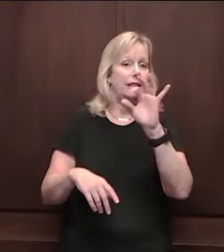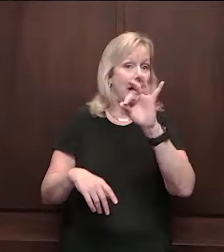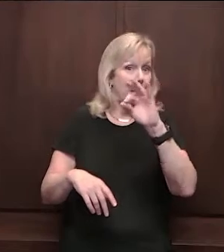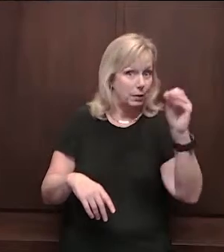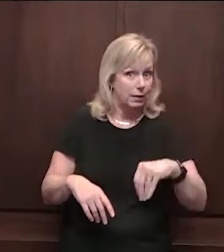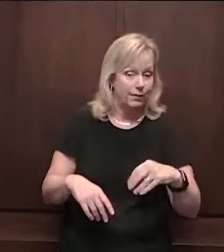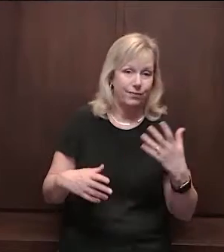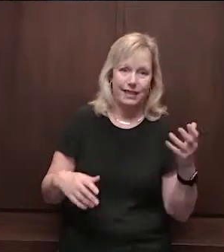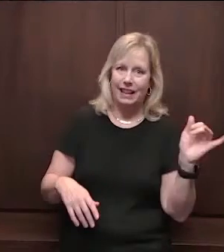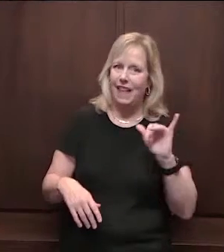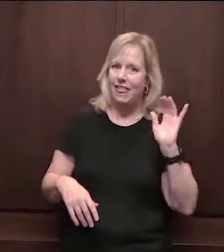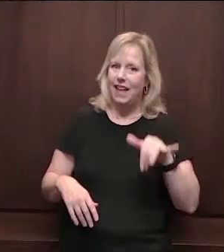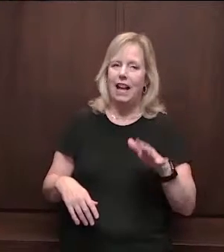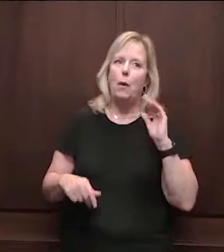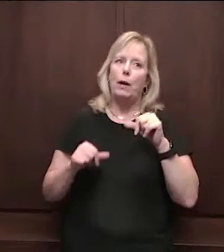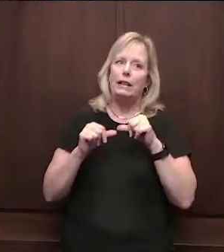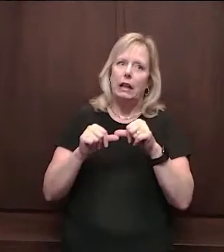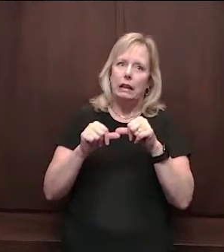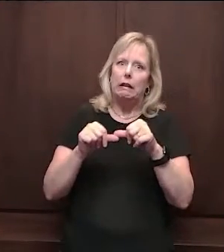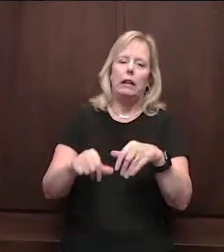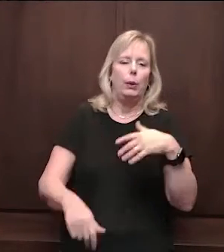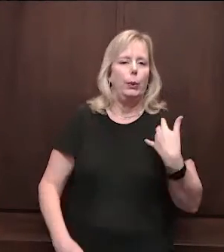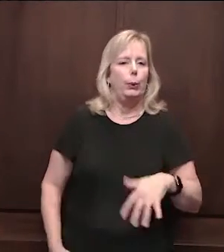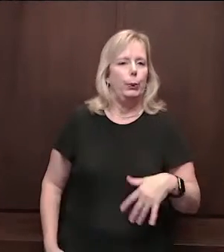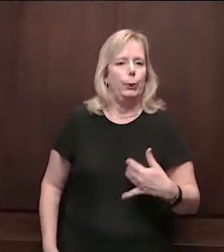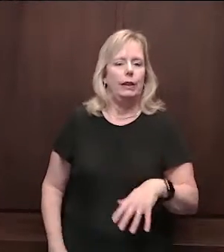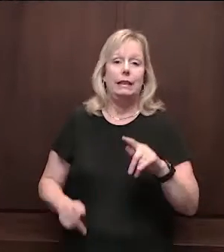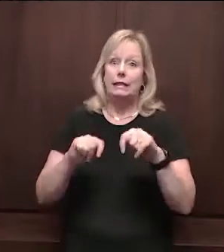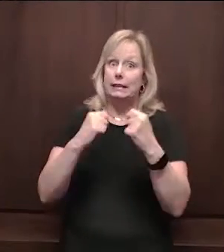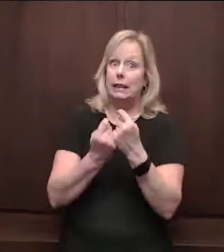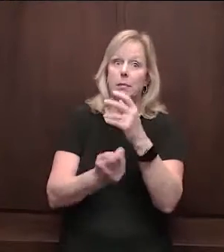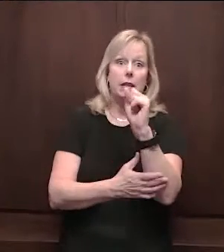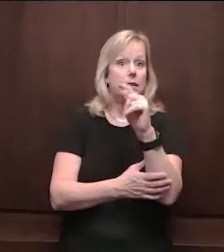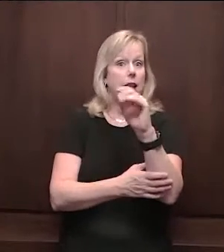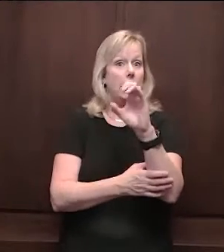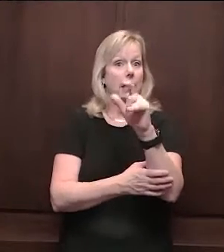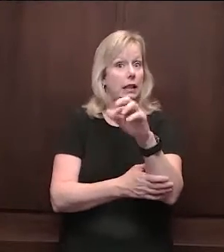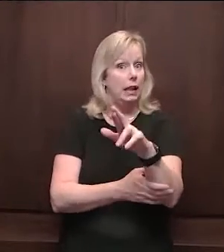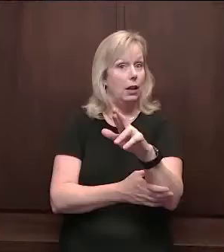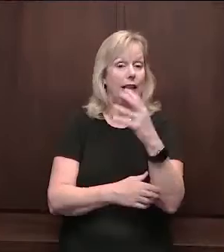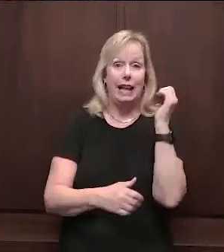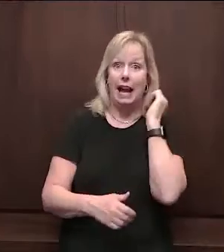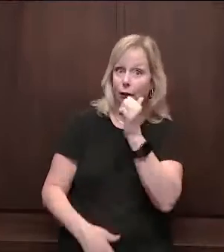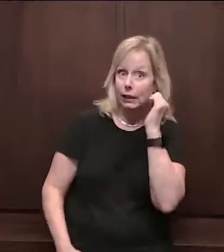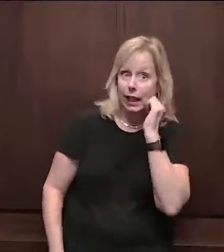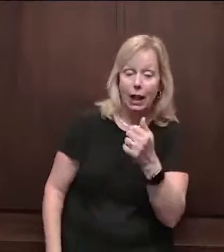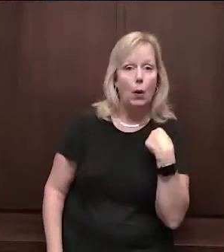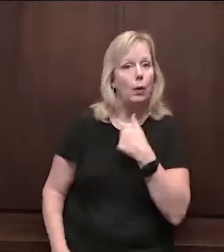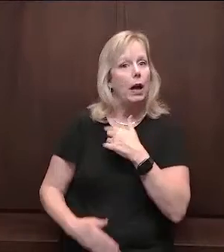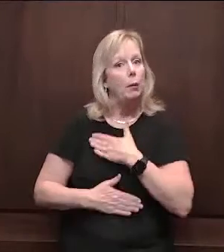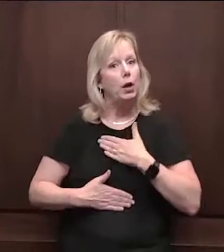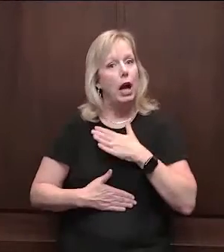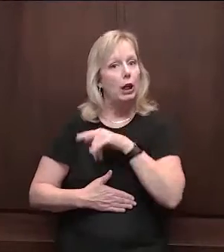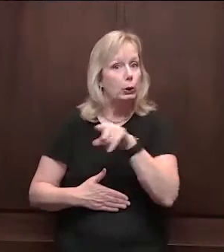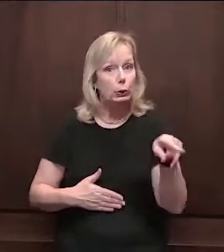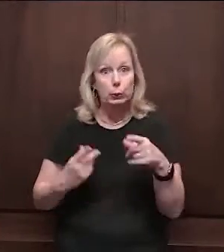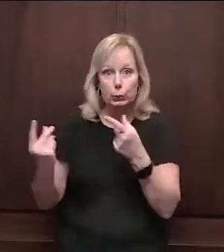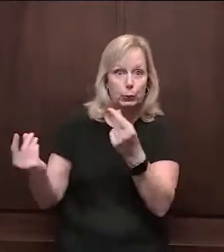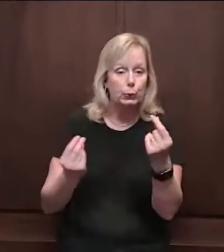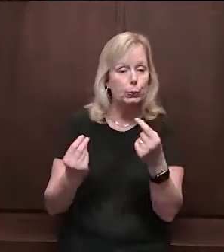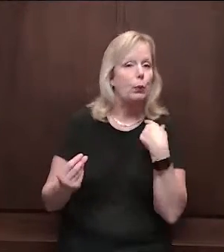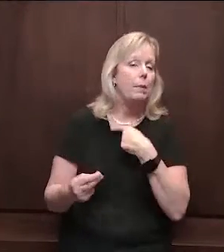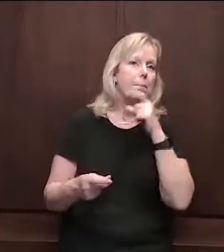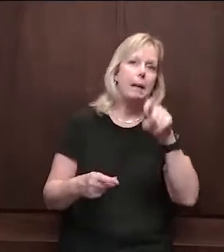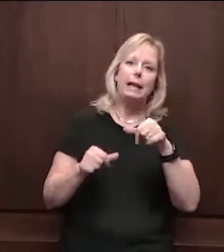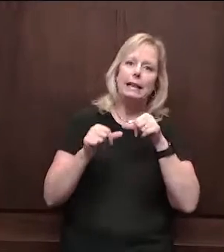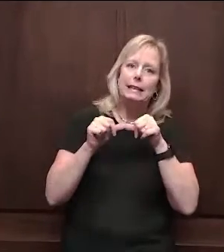said. It's going to continue to go up. Team St. Clair, as we say each and every day, we appreciate what you do. We got to